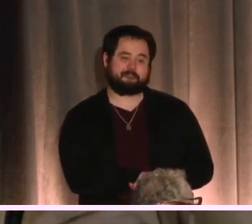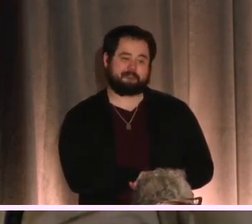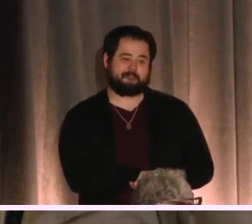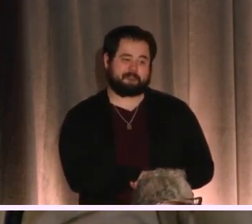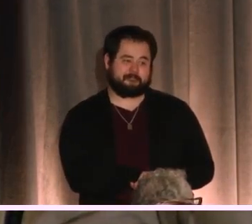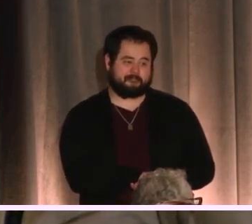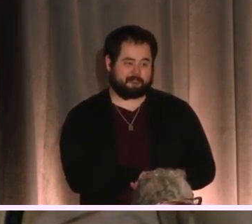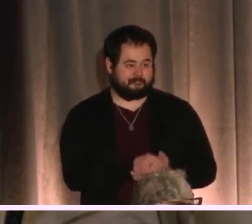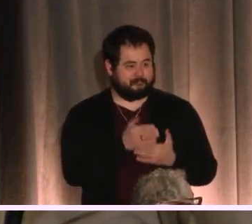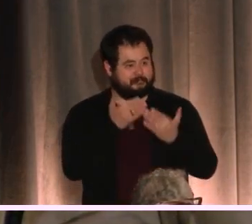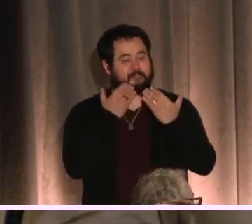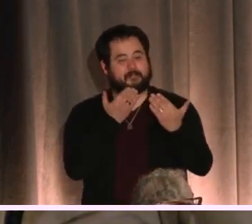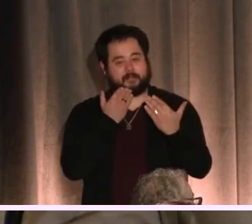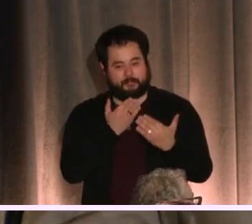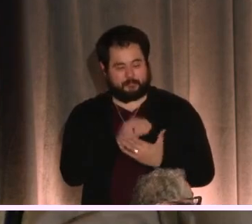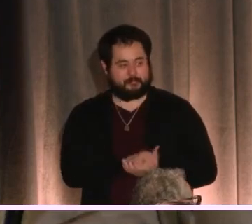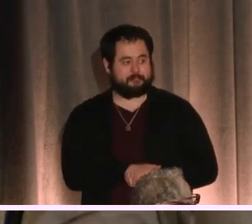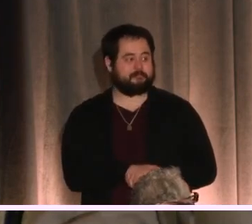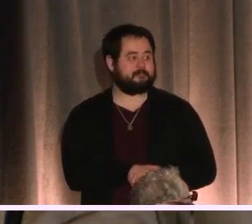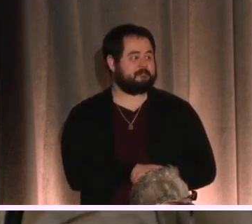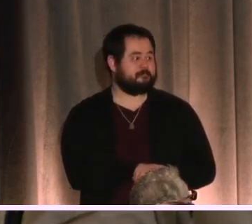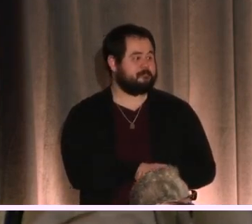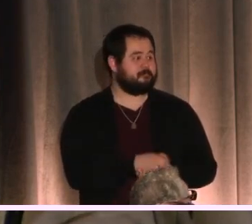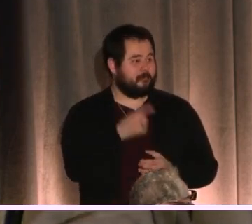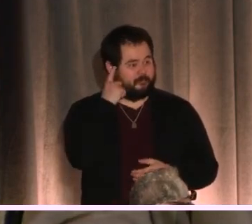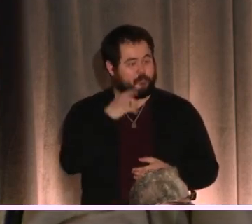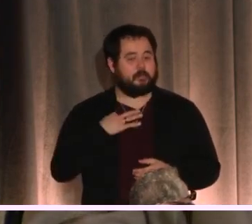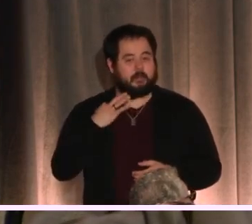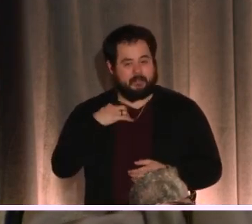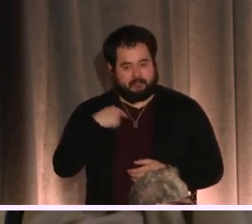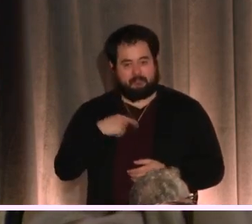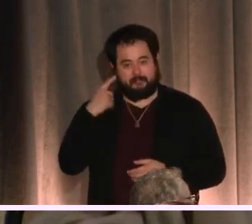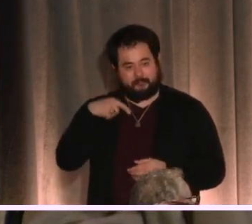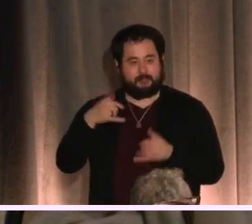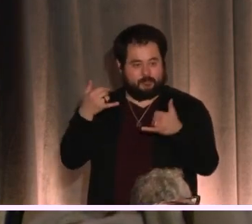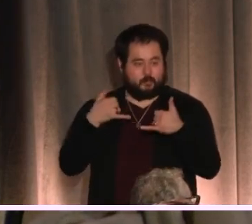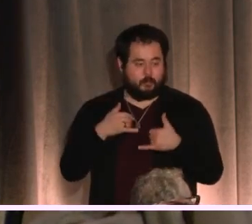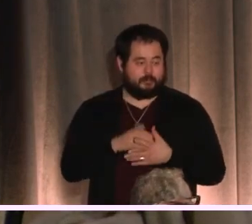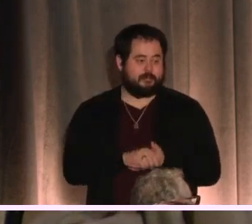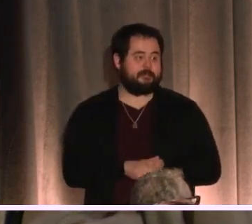And thank you for nominating me for this award.